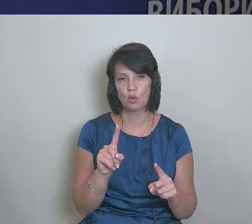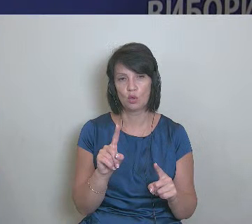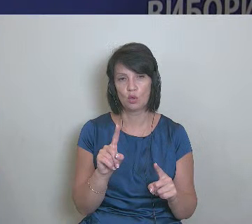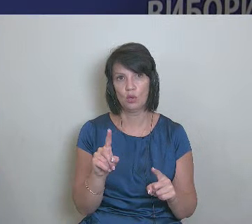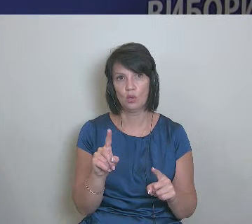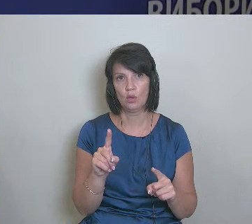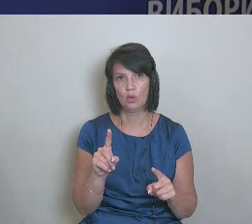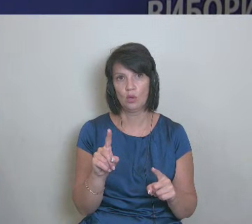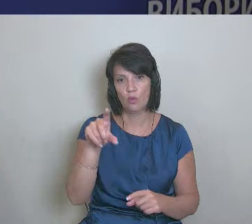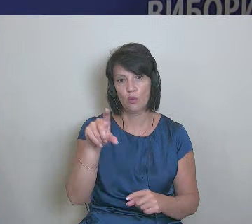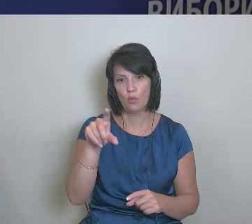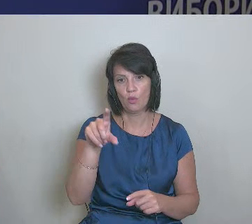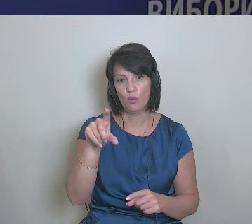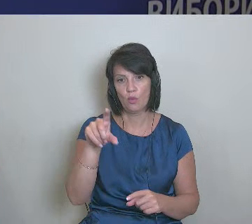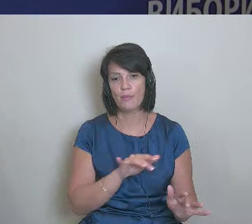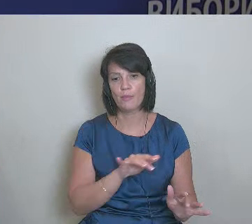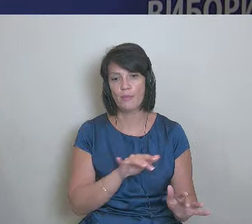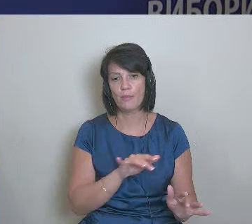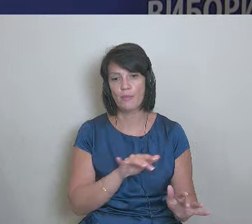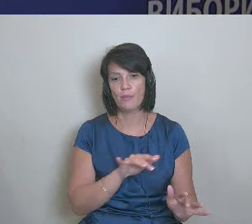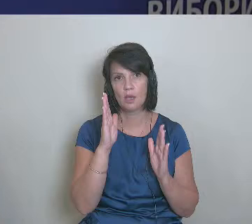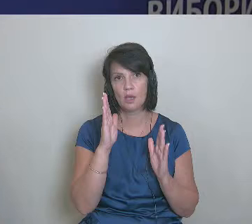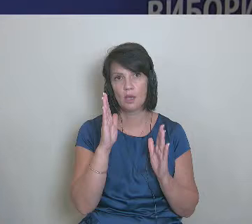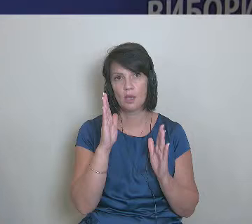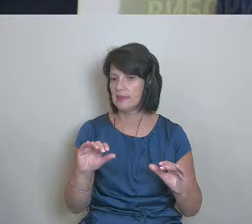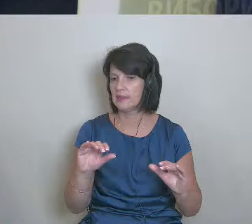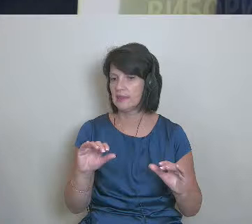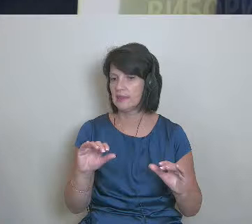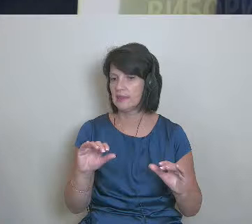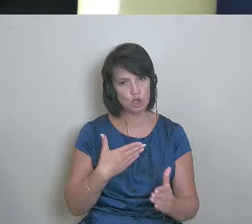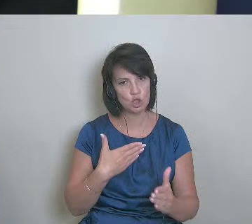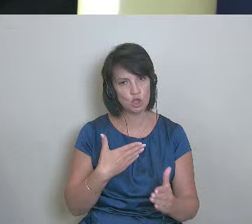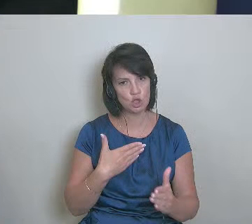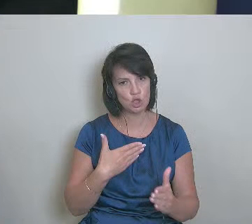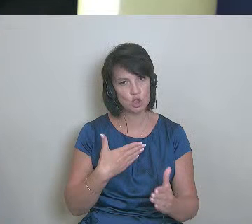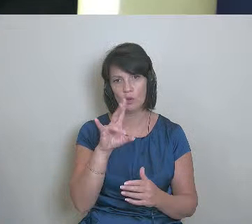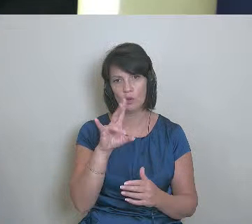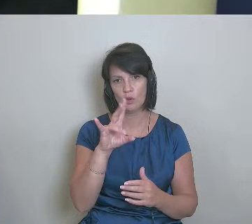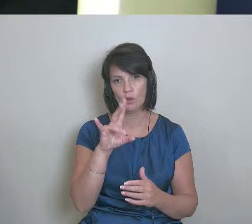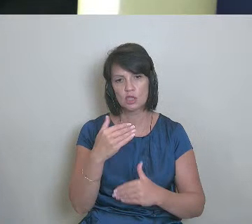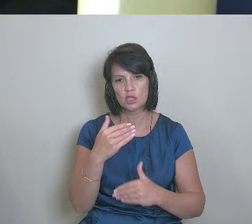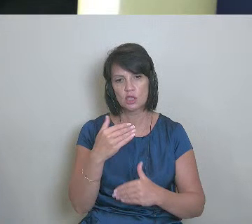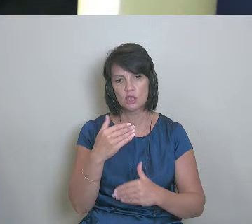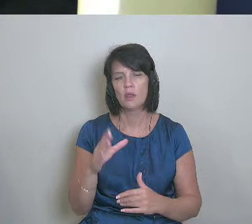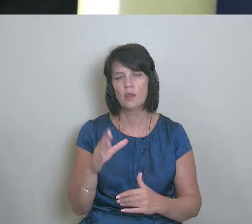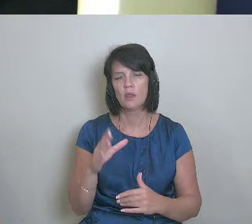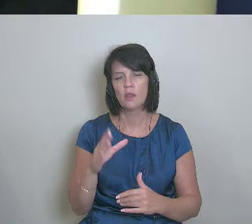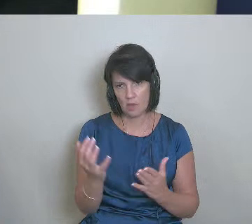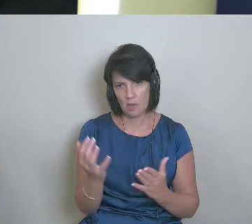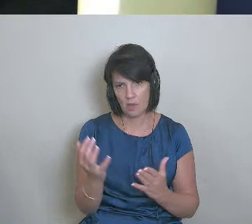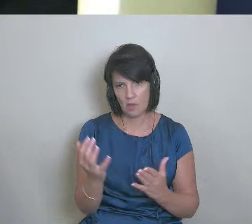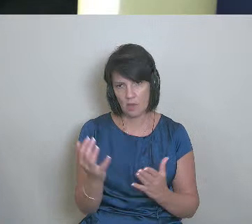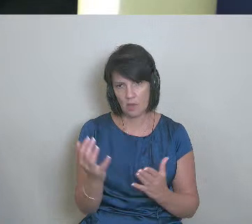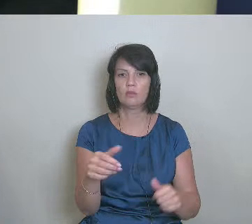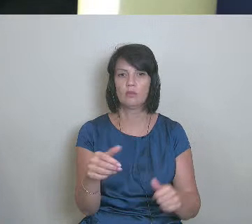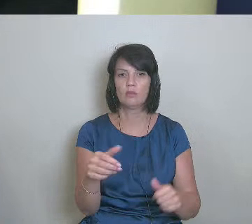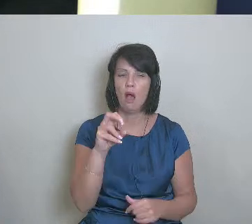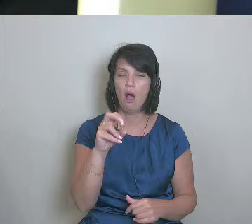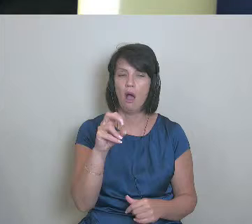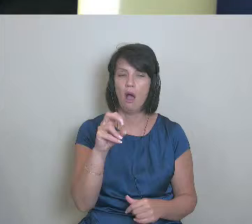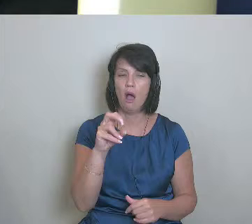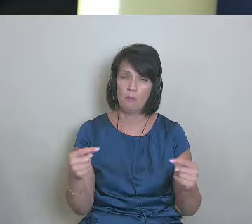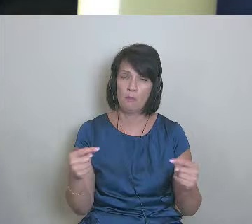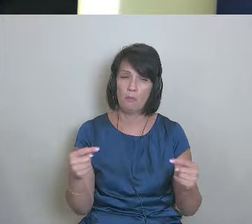there. So hopefully subjects of the electoral process will be active on that too, and